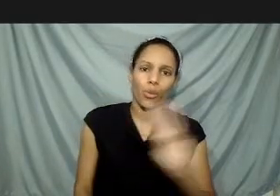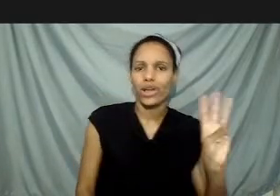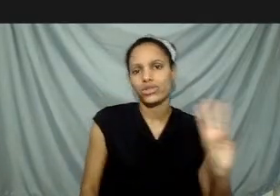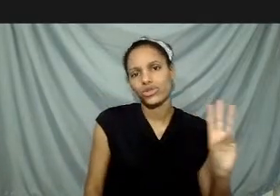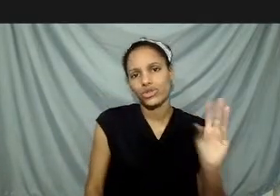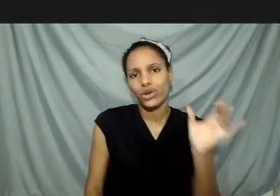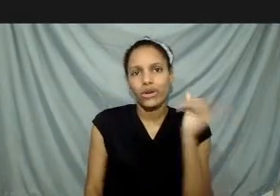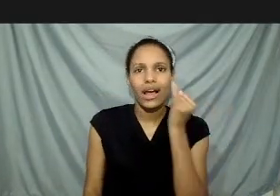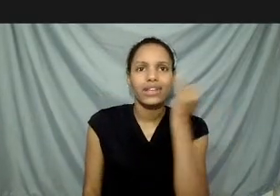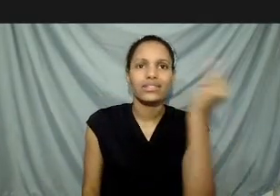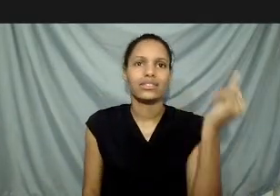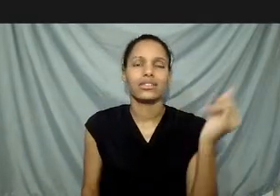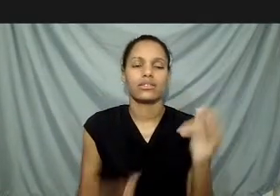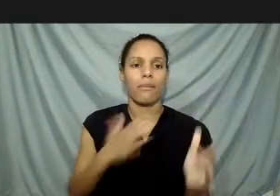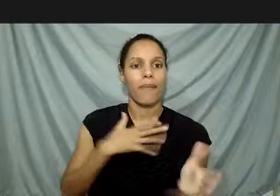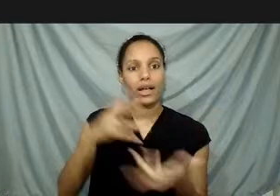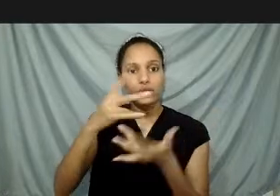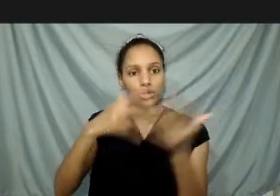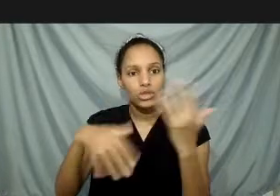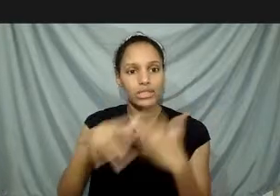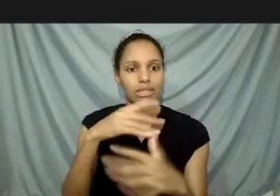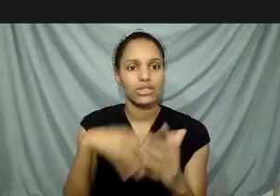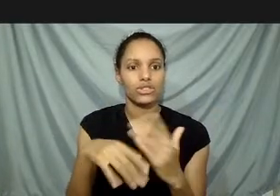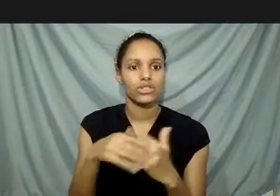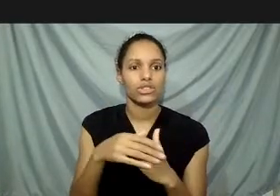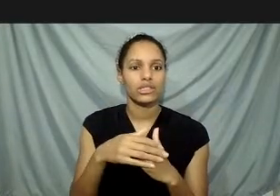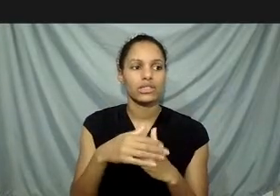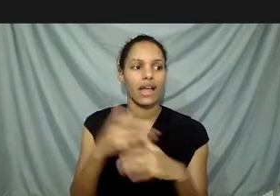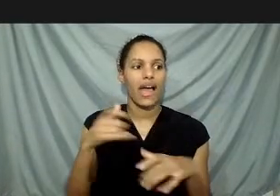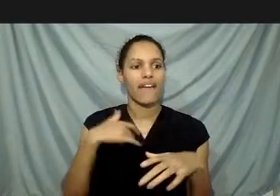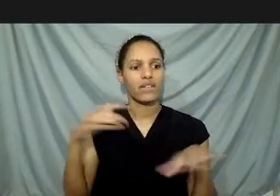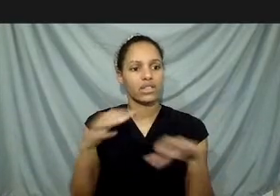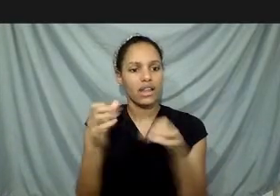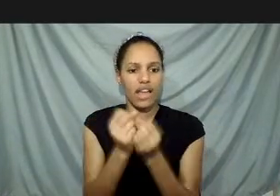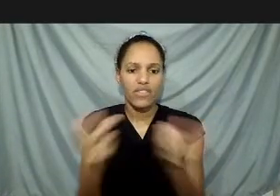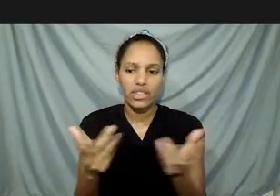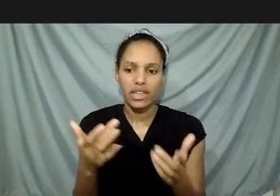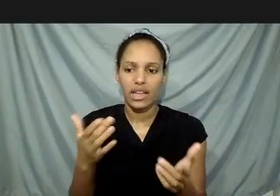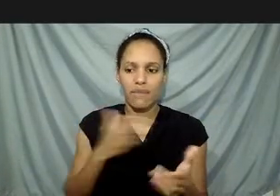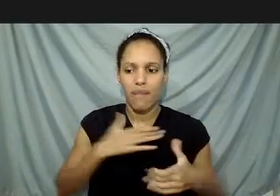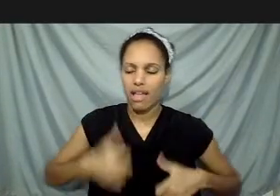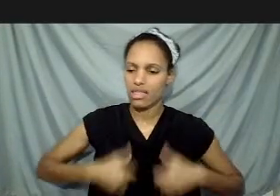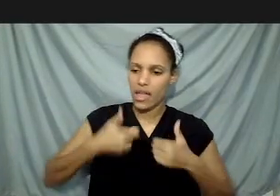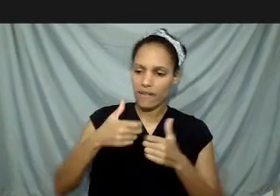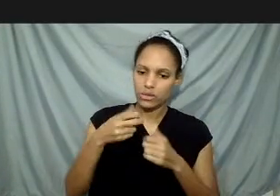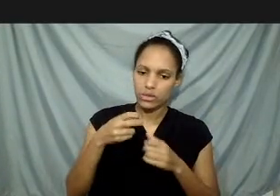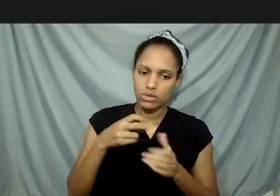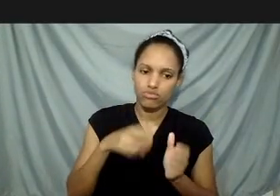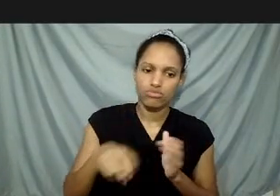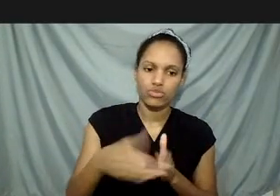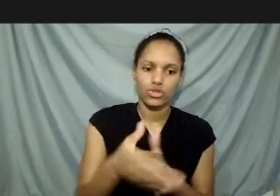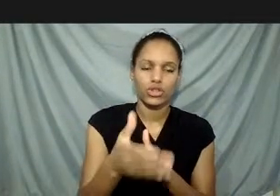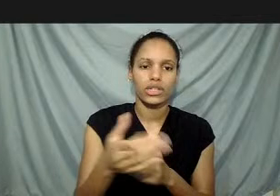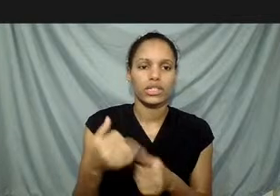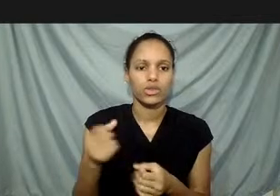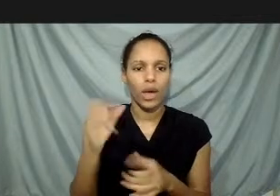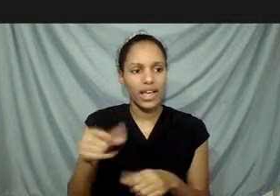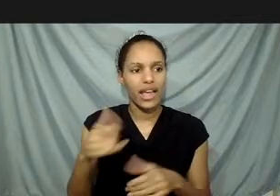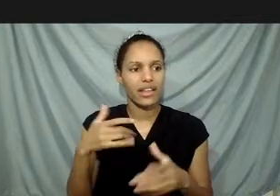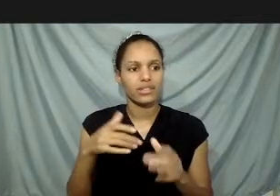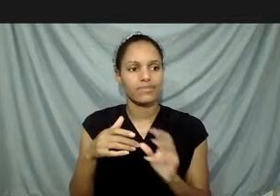My socialization is I've done everything that I can in my life's journey to make sure that I liberate myself from a Western